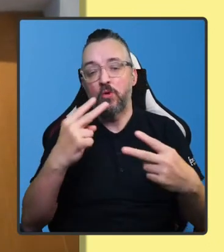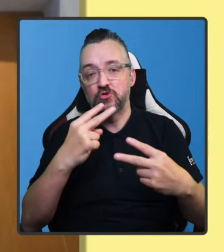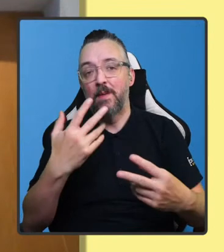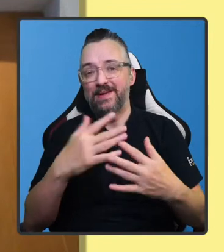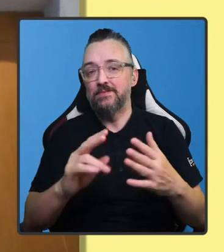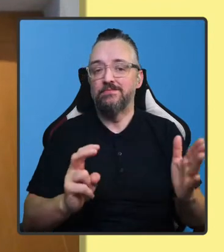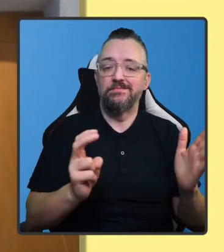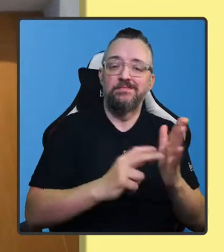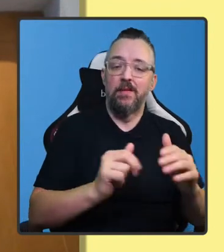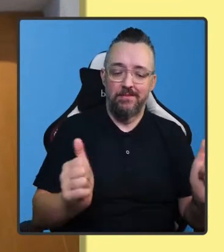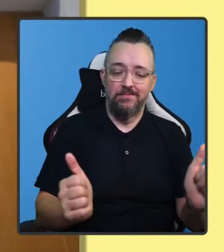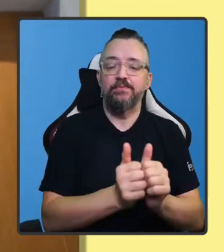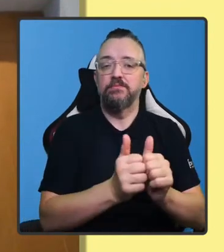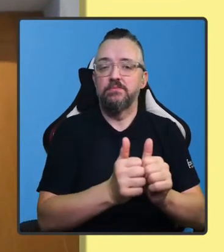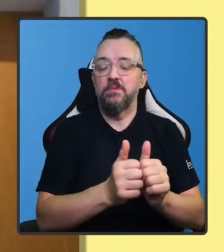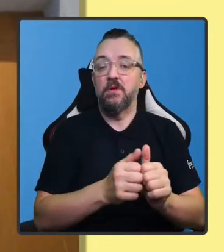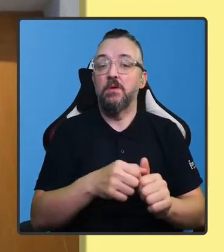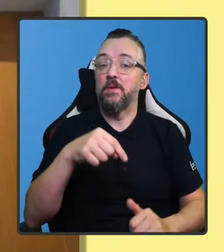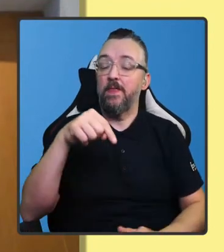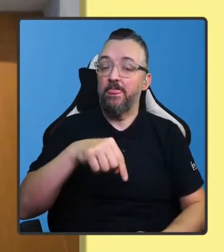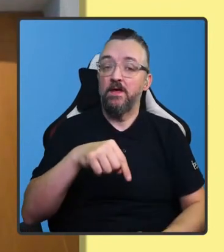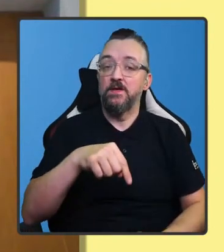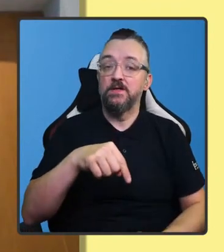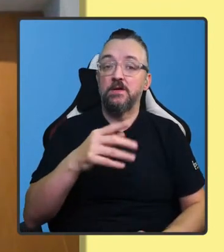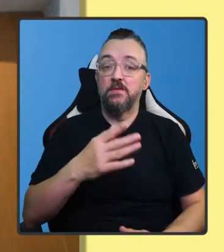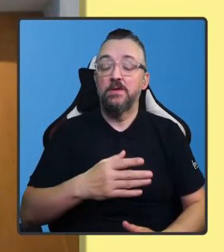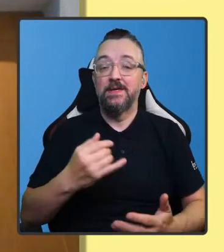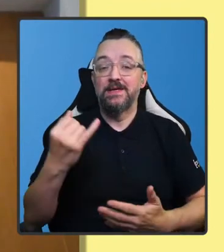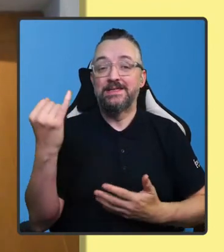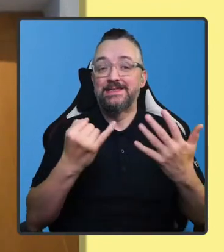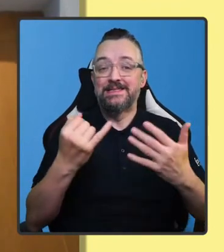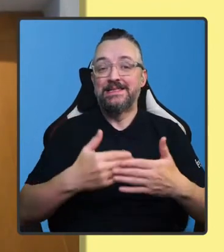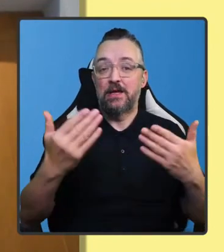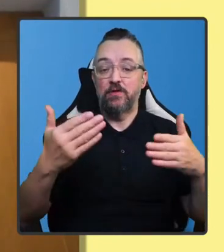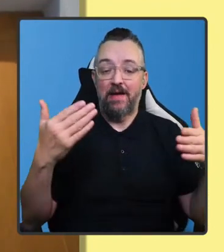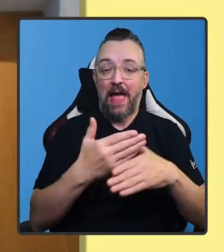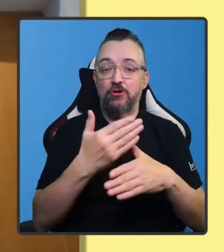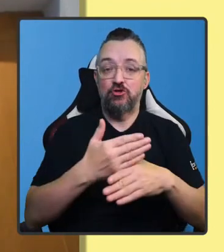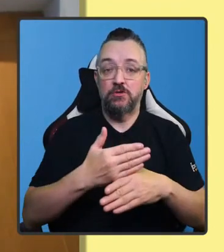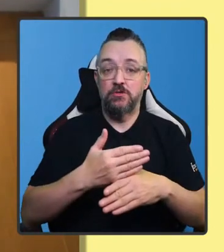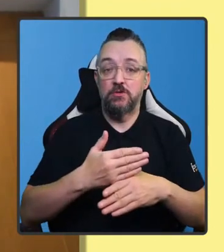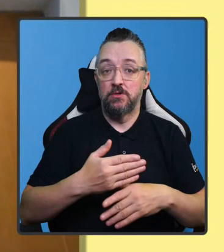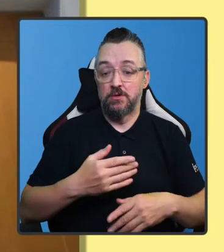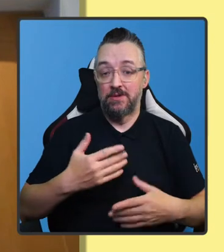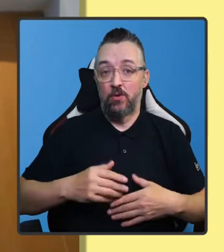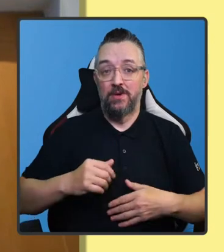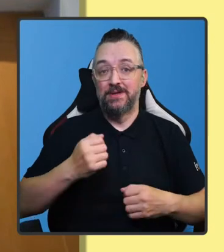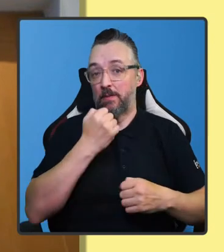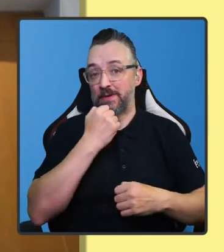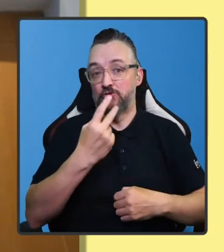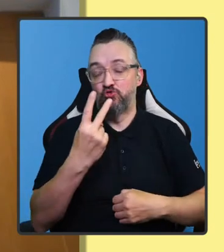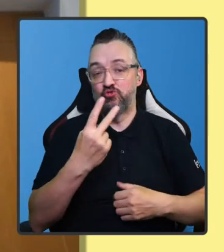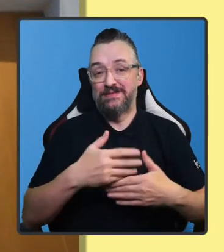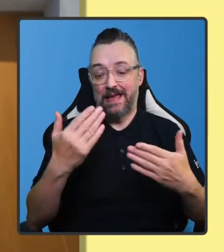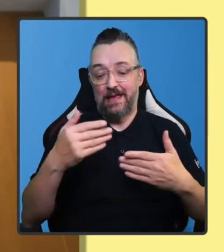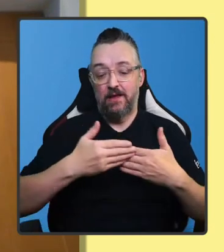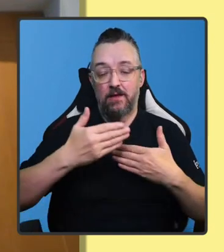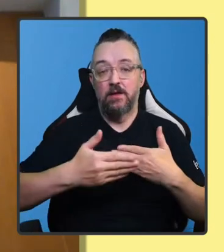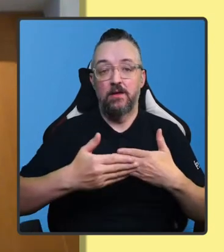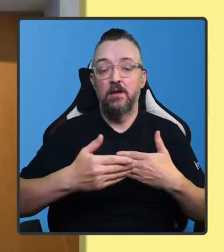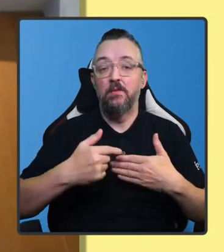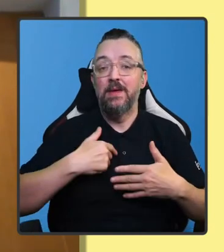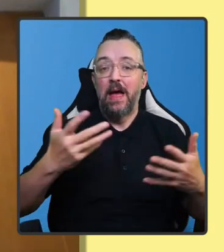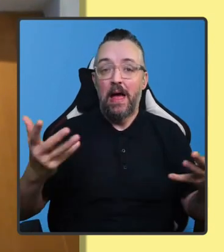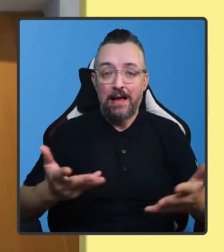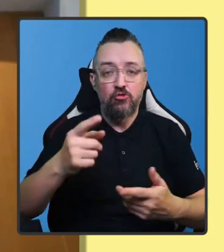that pledge. But conference, this is 16 days of action. We are 2 days in. So I'm encouraging everyone, as